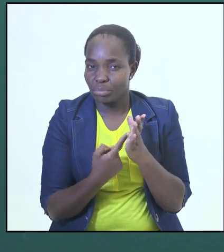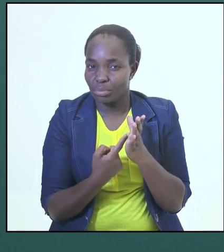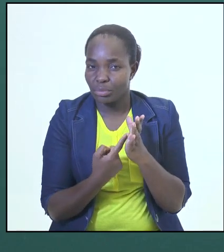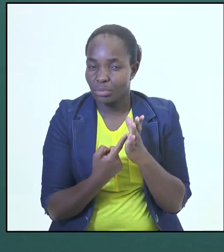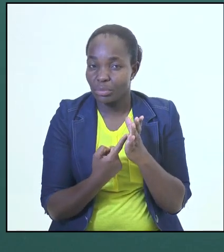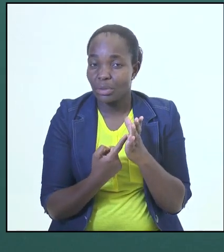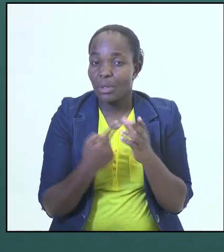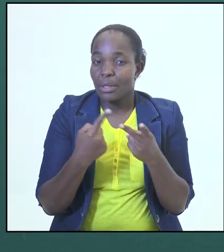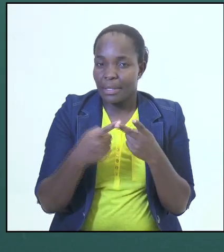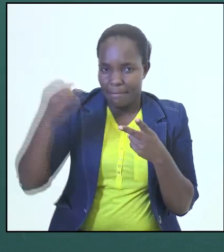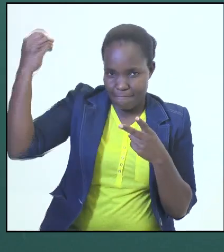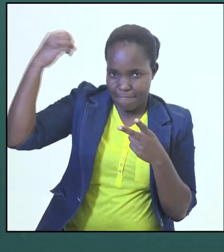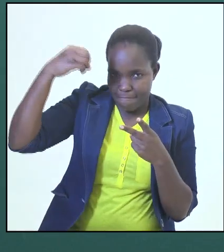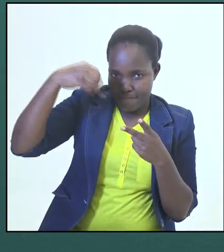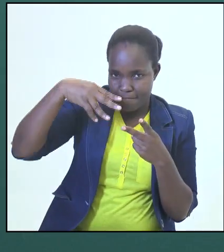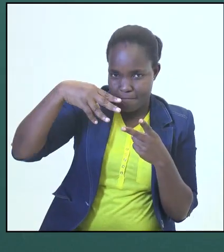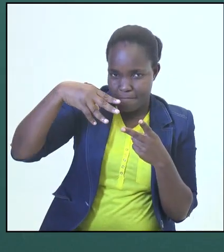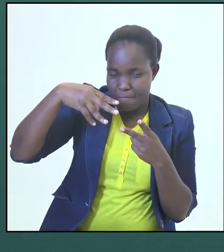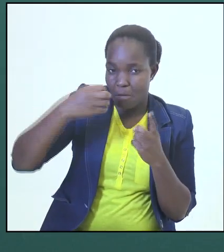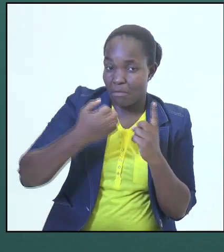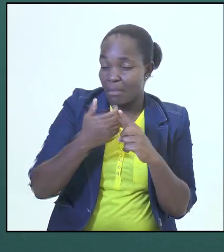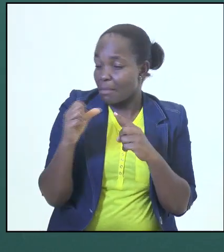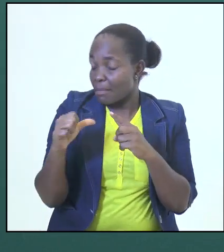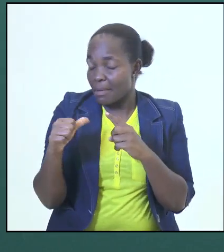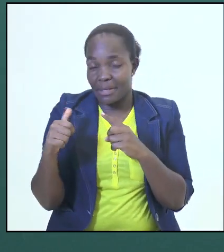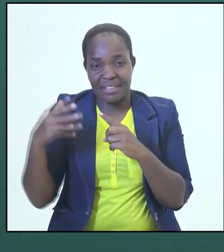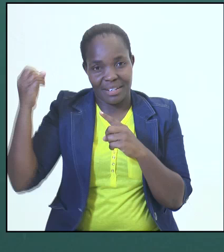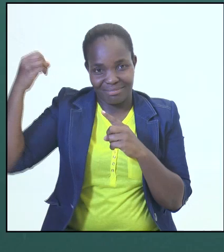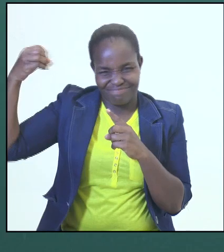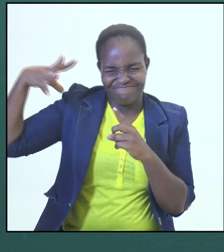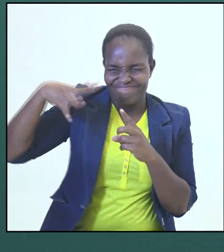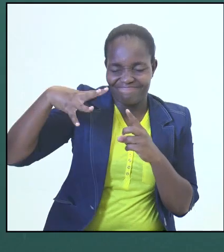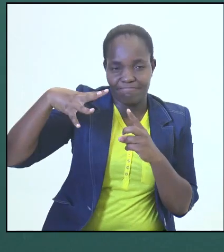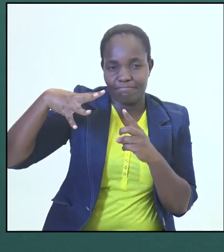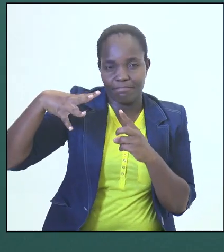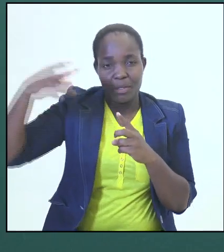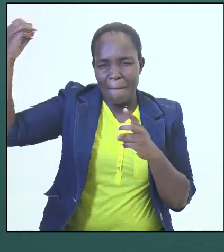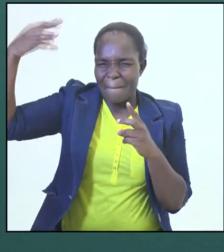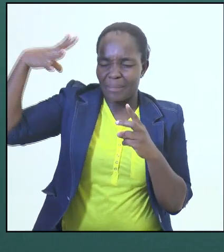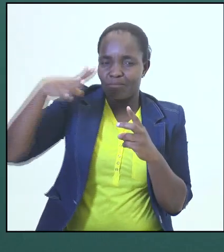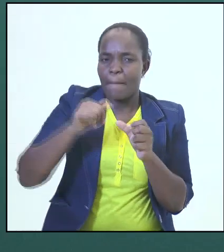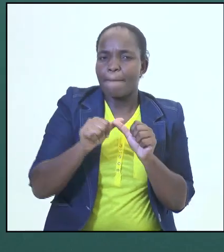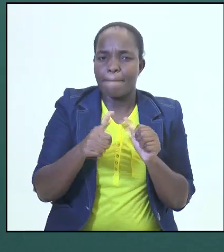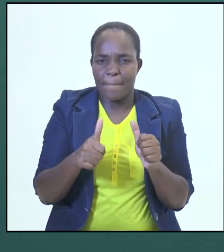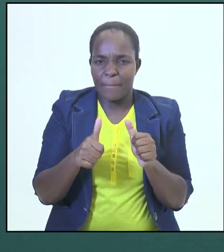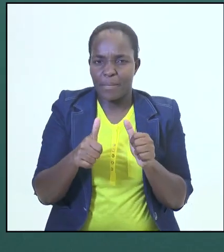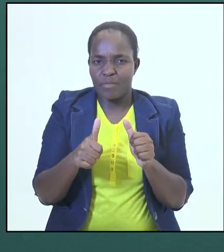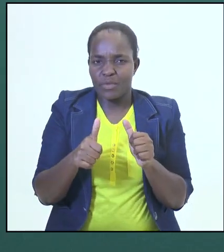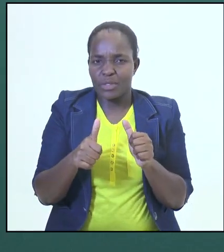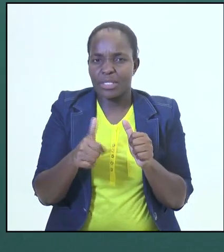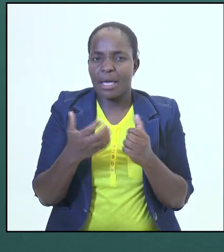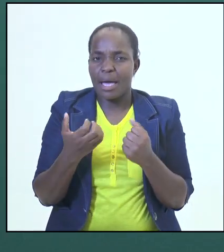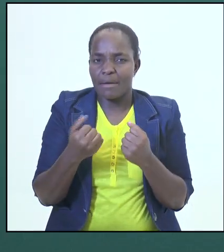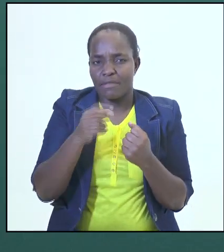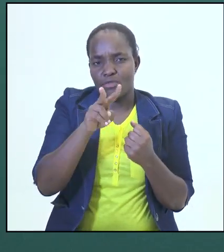both from natural and artificial light sources. But natural sunlight is better because it contains ultraviolet.